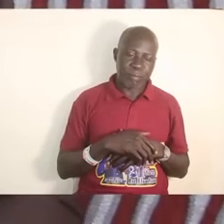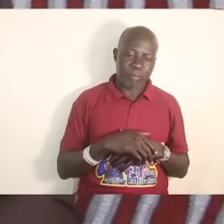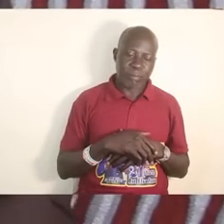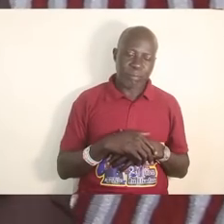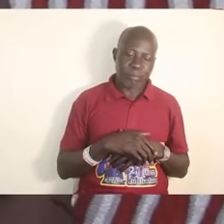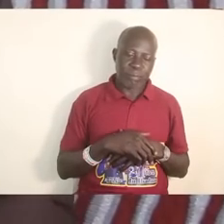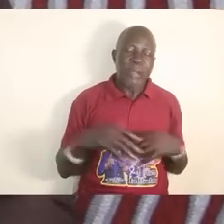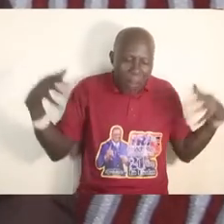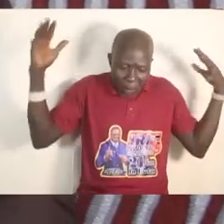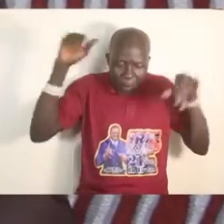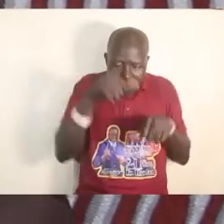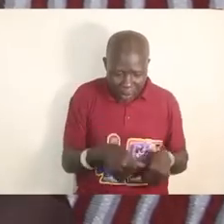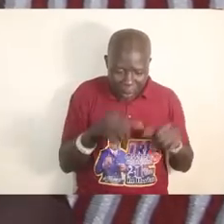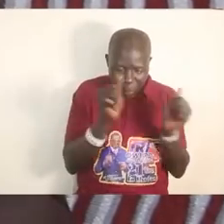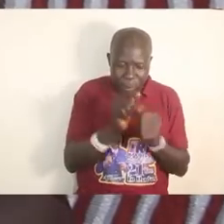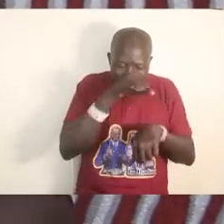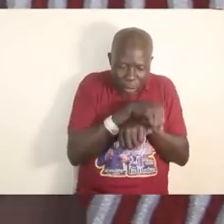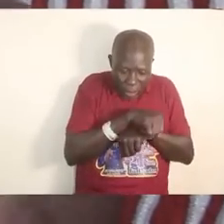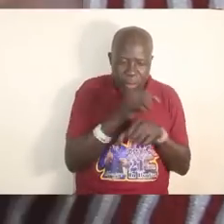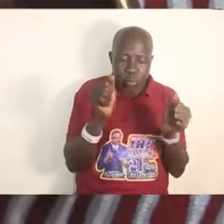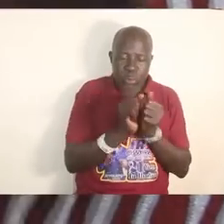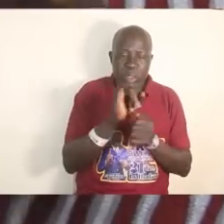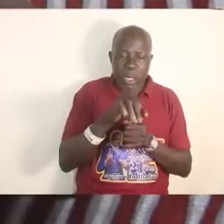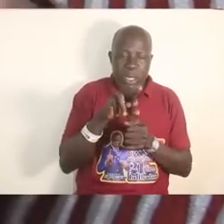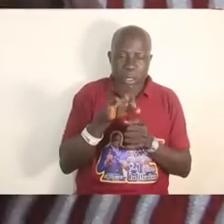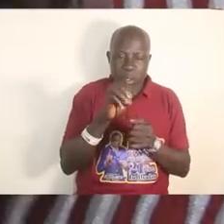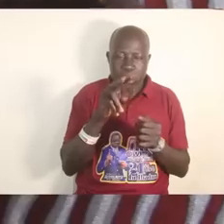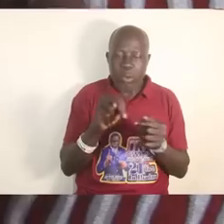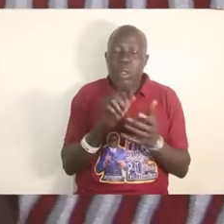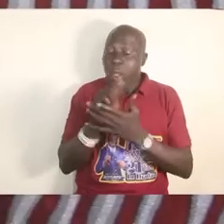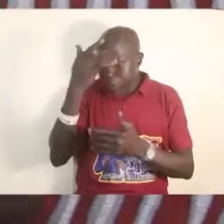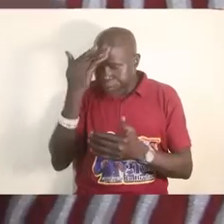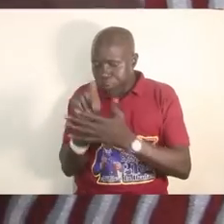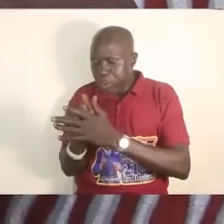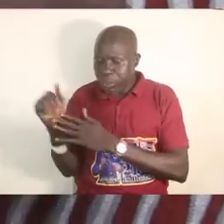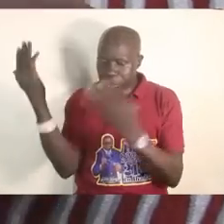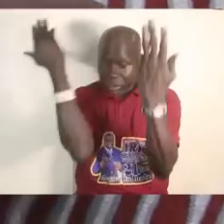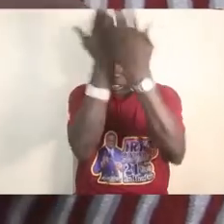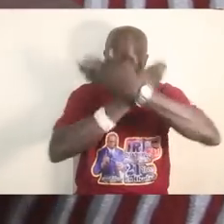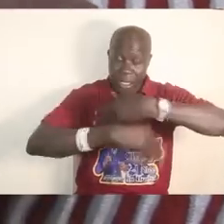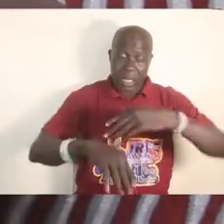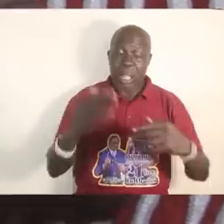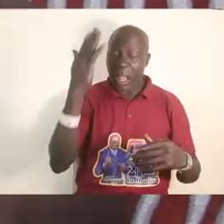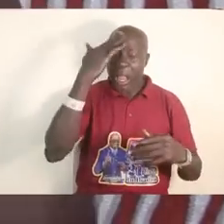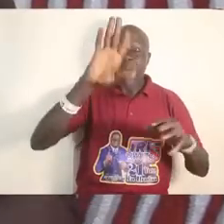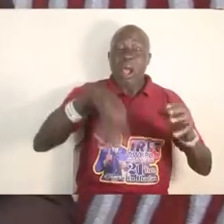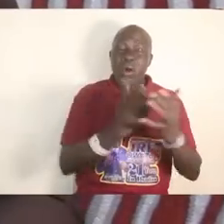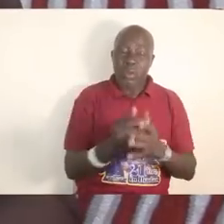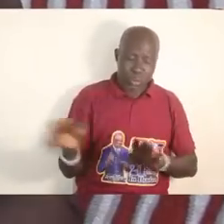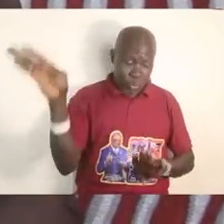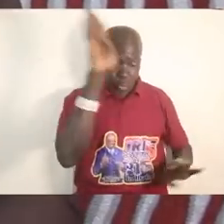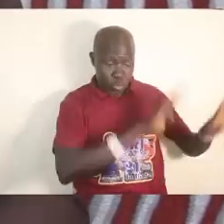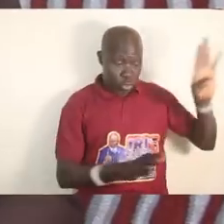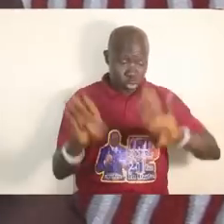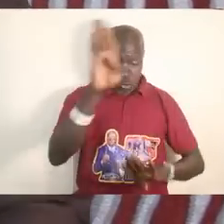de. Born in affliction and hire. E gbo mi sa. Lizzie sa. Awon okunkun mo ba se npa yan loju. The darkness no how to affect one. Won mo ba